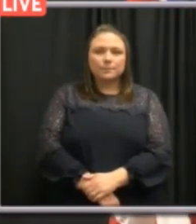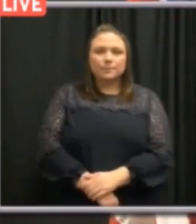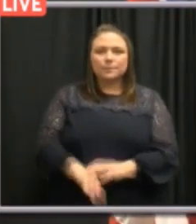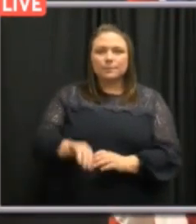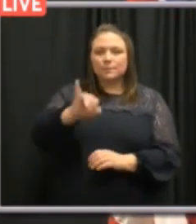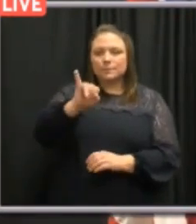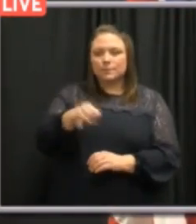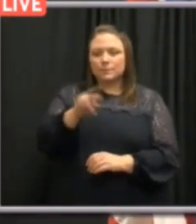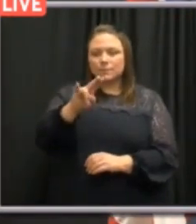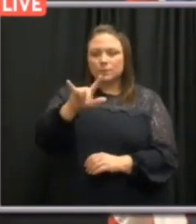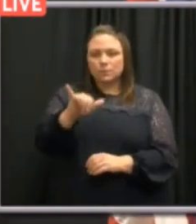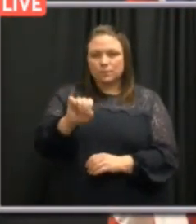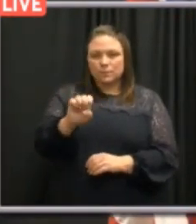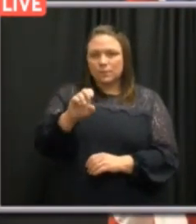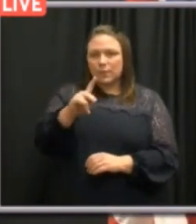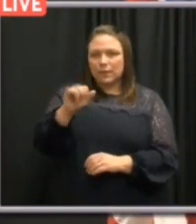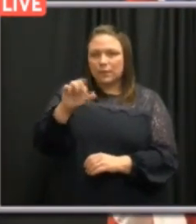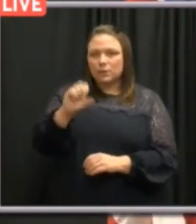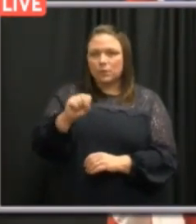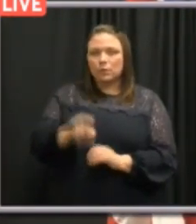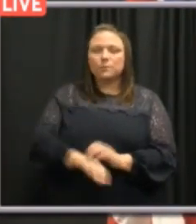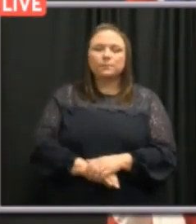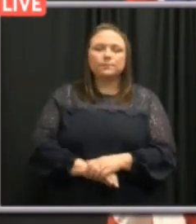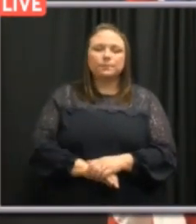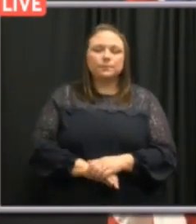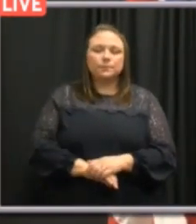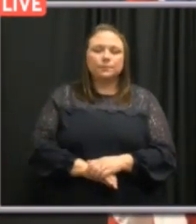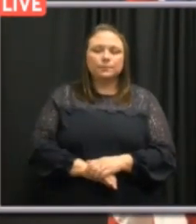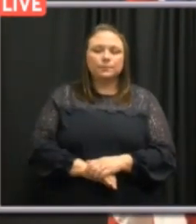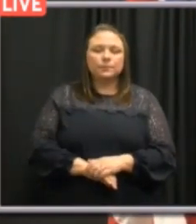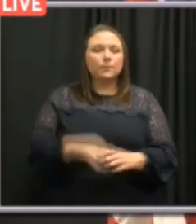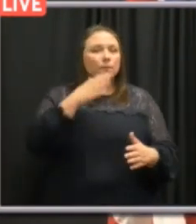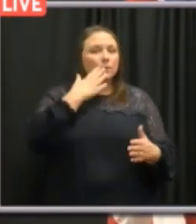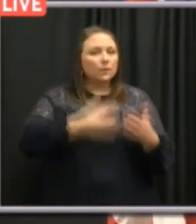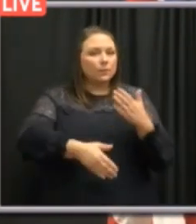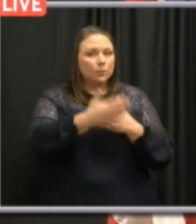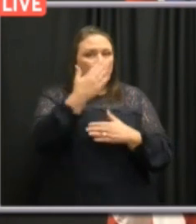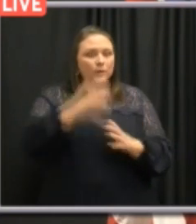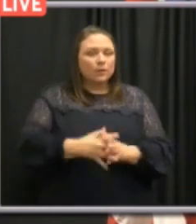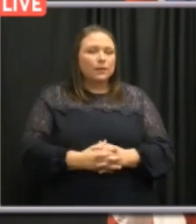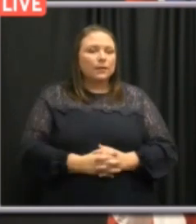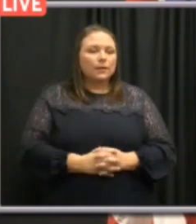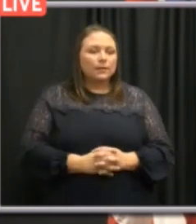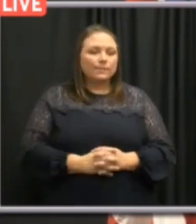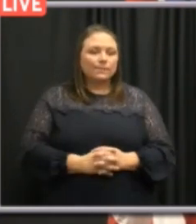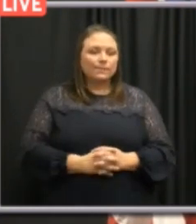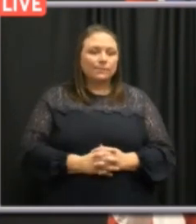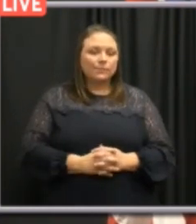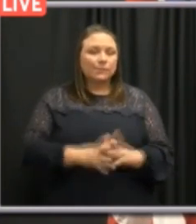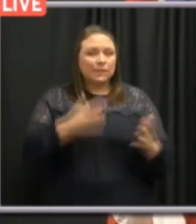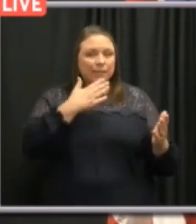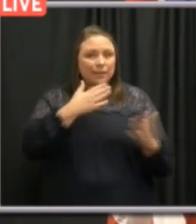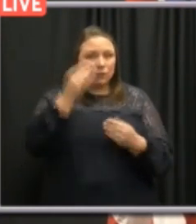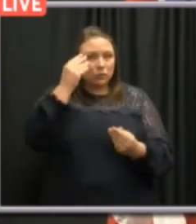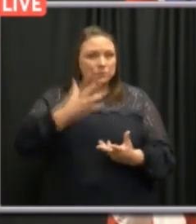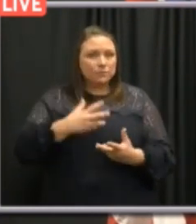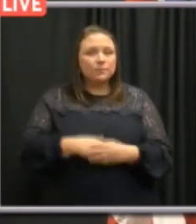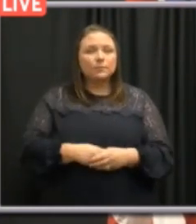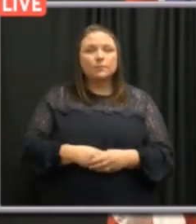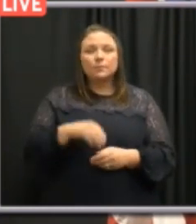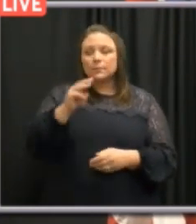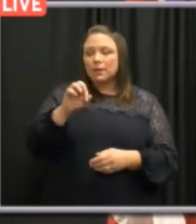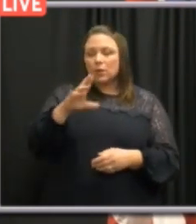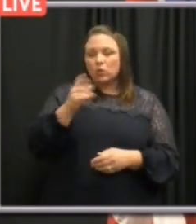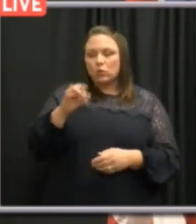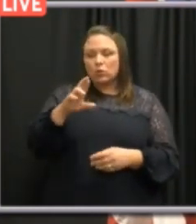Julia Palazzo, WKRN. Julia? Good morning. Thank you, Chris. Thank you, everybody, for the update. Mayor Cooper, a